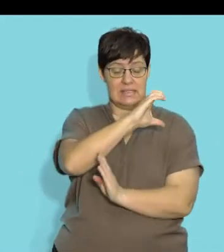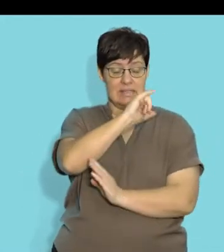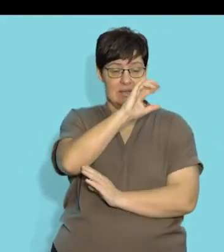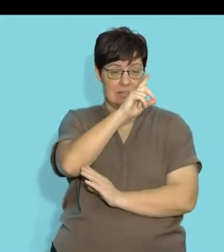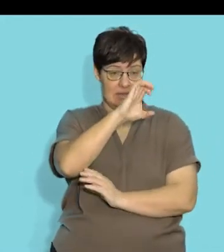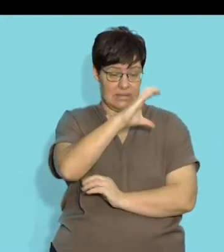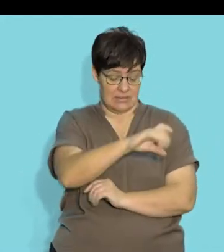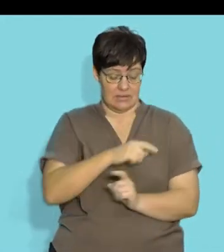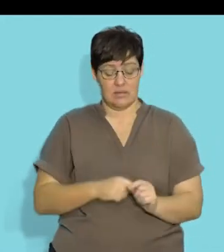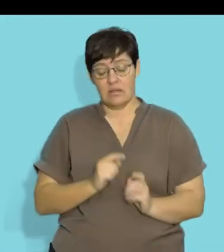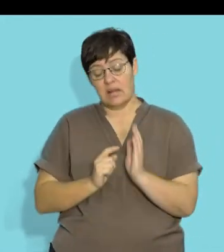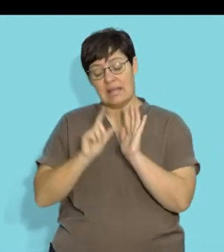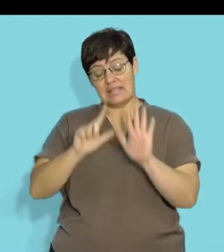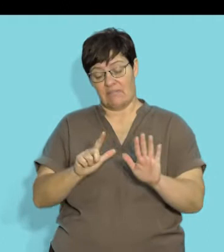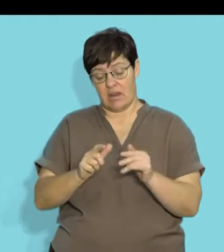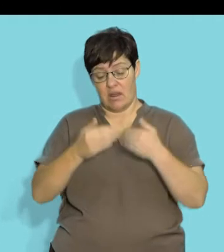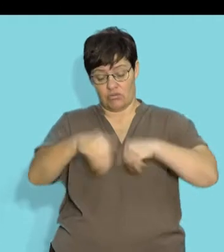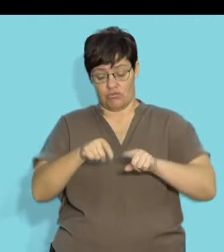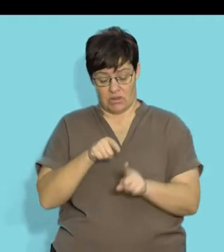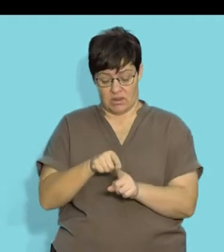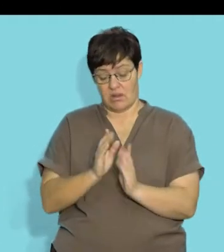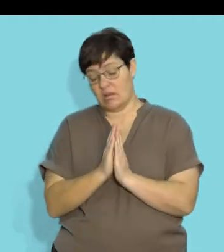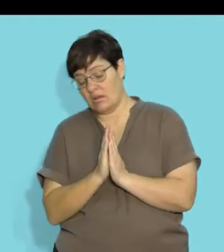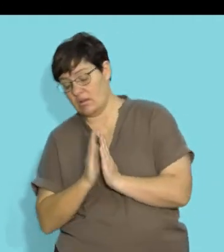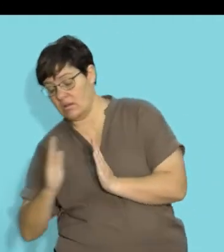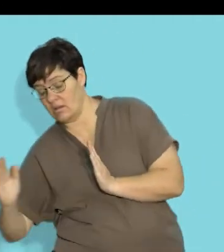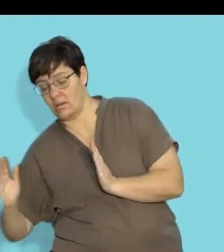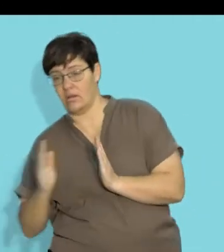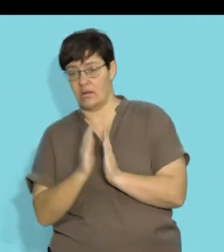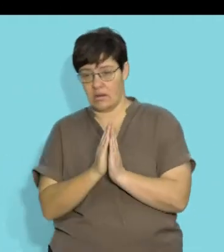acidic, right? And then 7 is the neutral